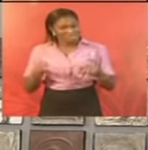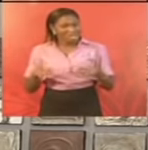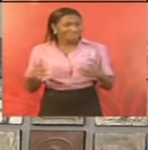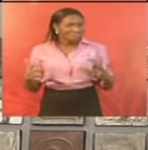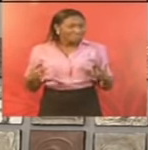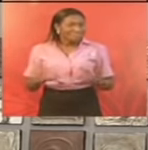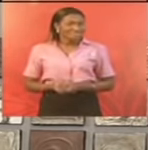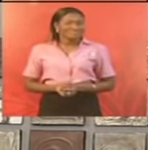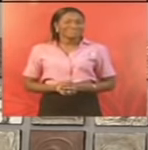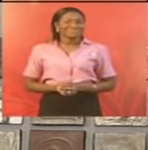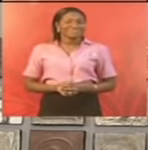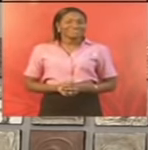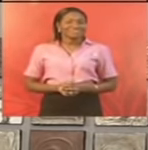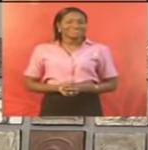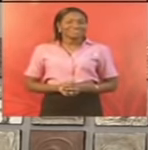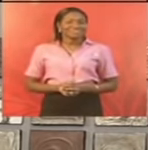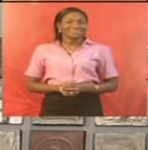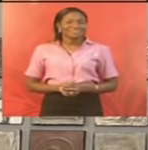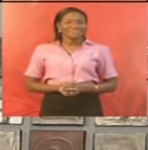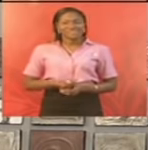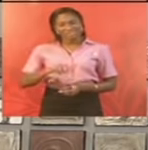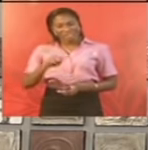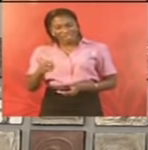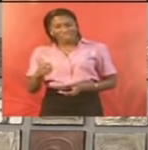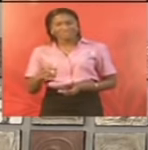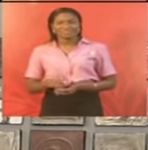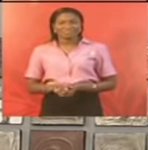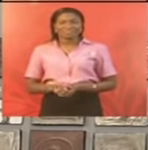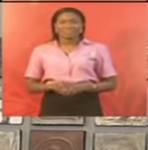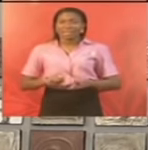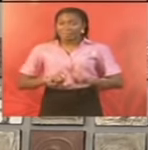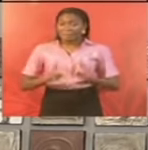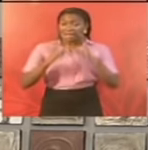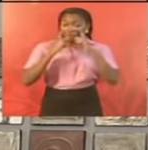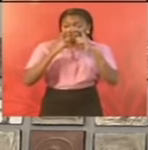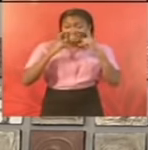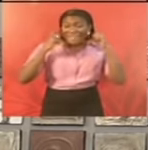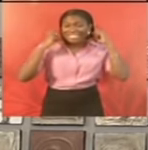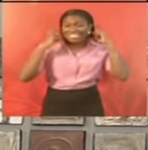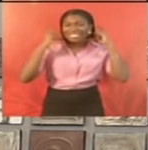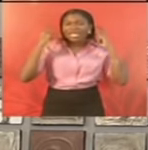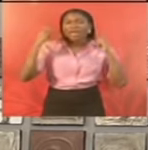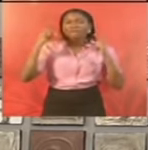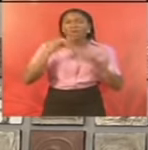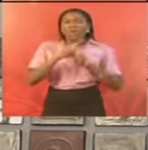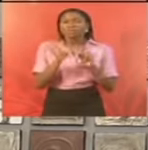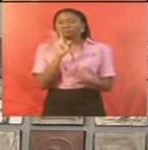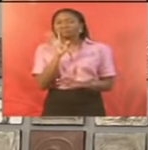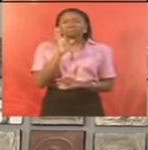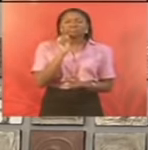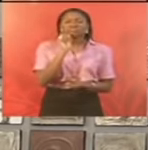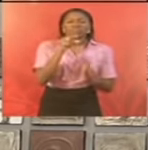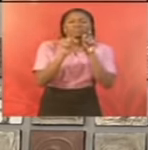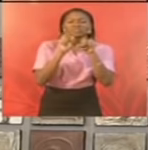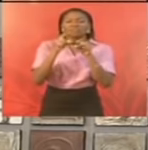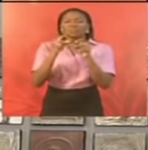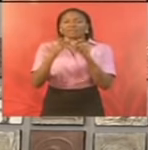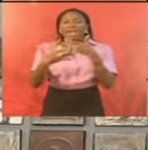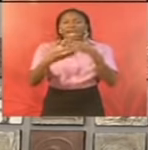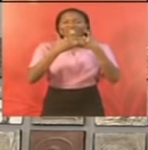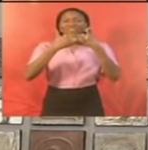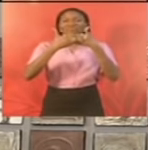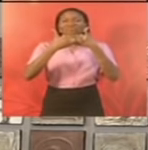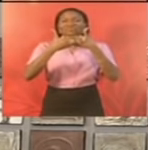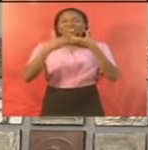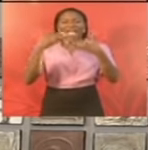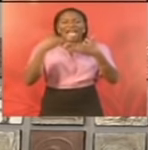in law can be utilized. But the objective of the mask is to prevent the expulsion of droplets and to prevent you from being a risk to